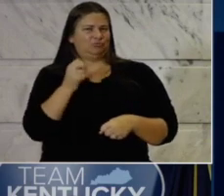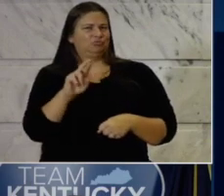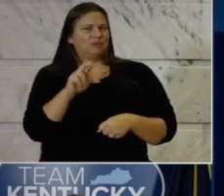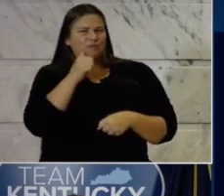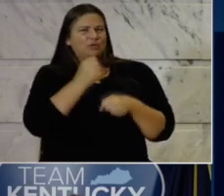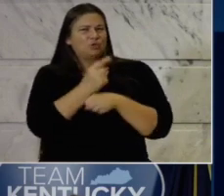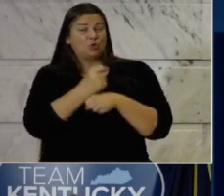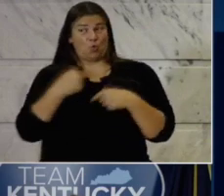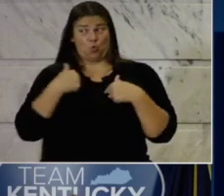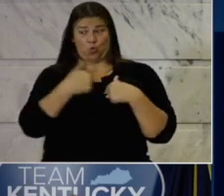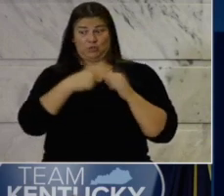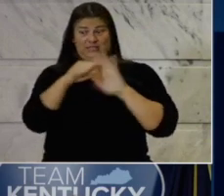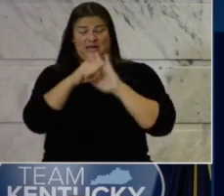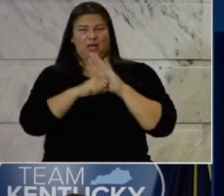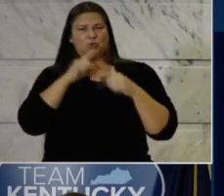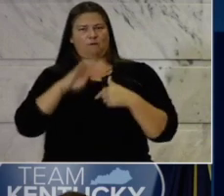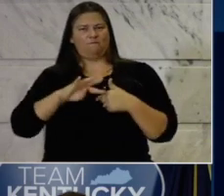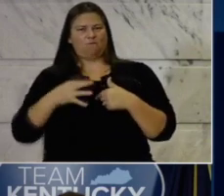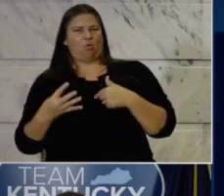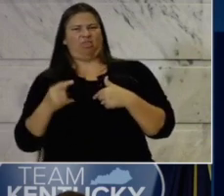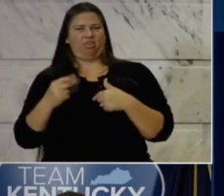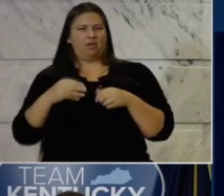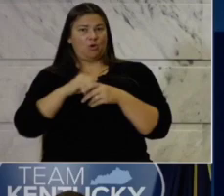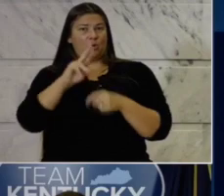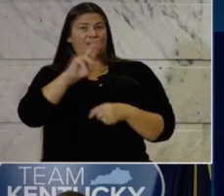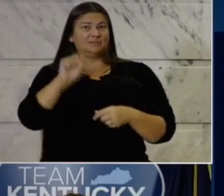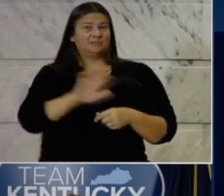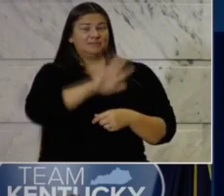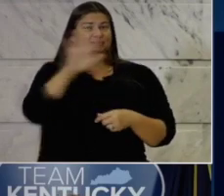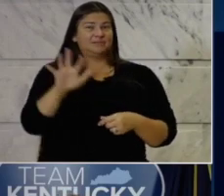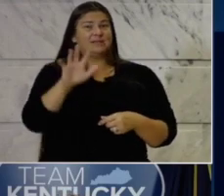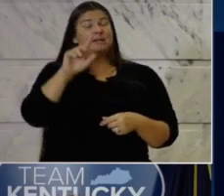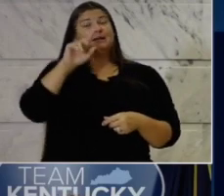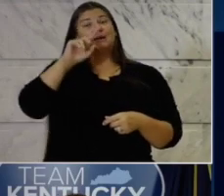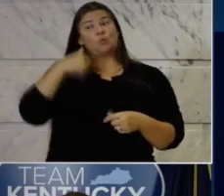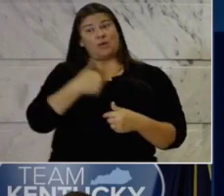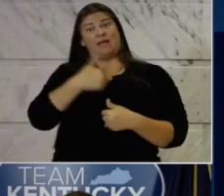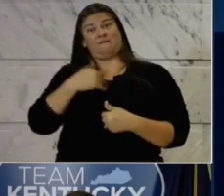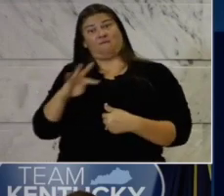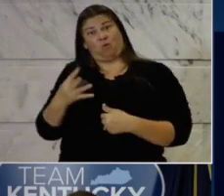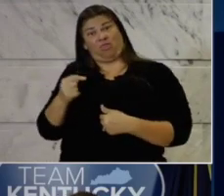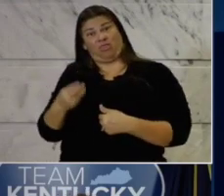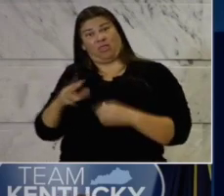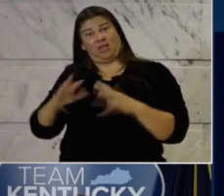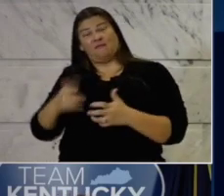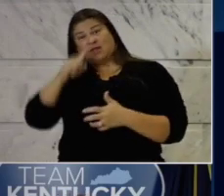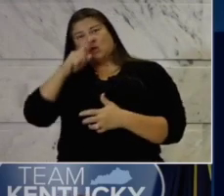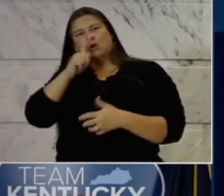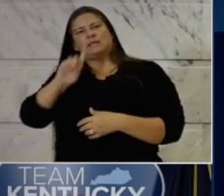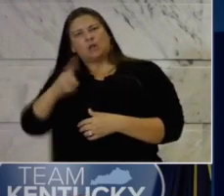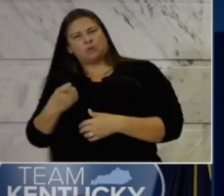And a $34.5 million state opioid response grant also announced to provide more